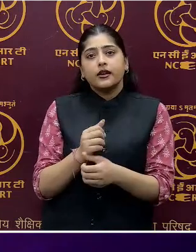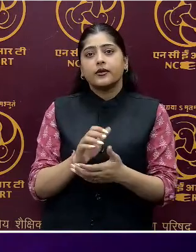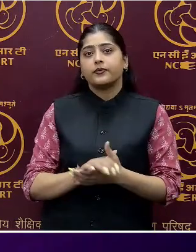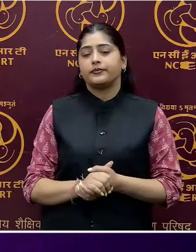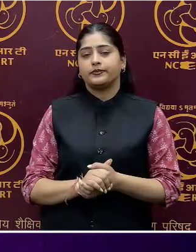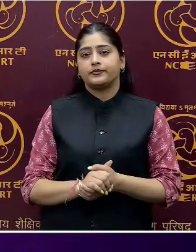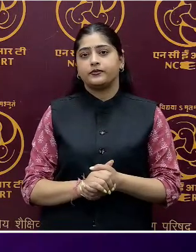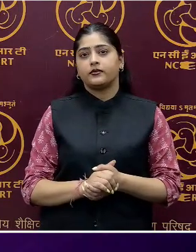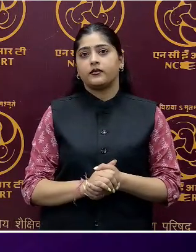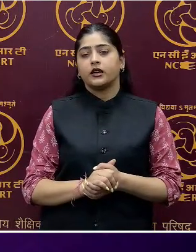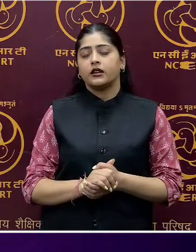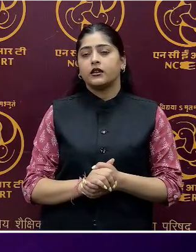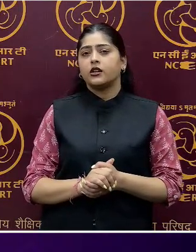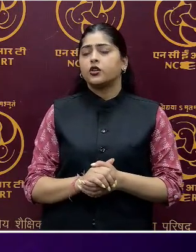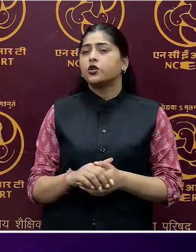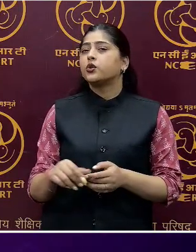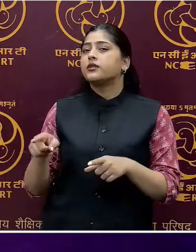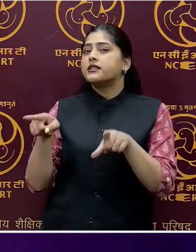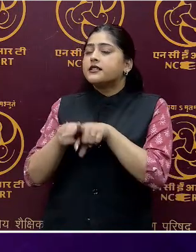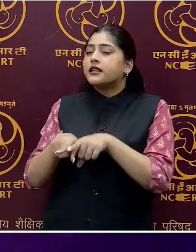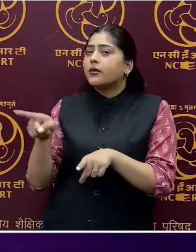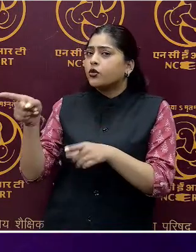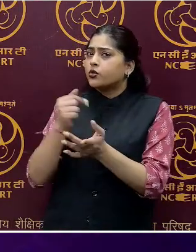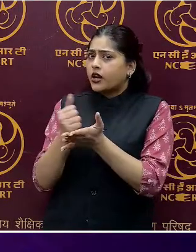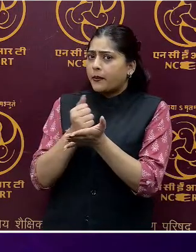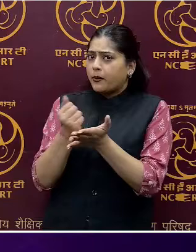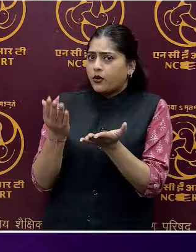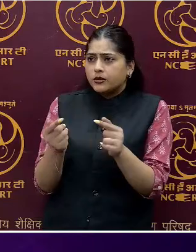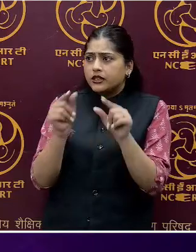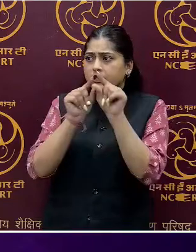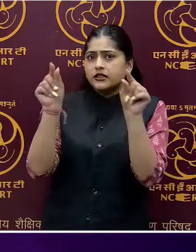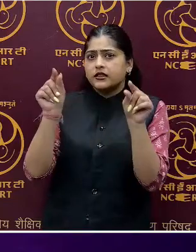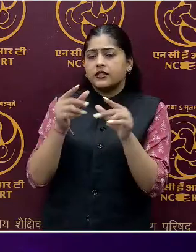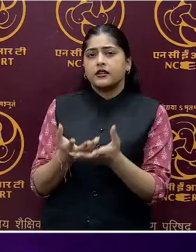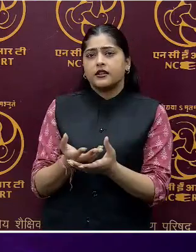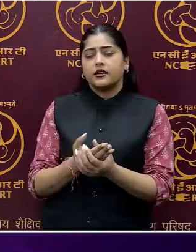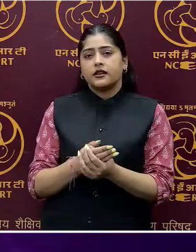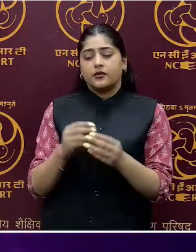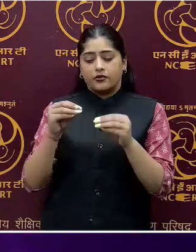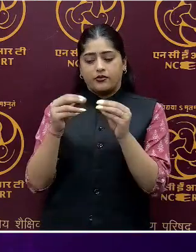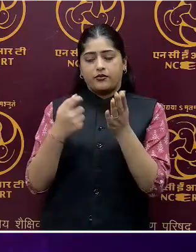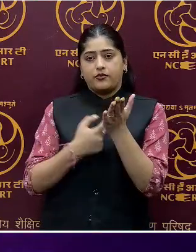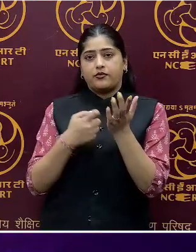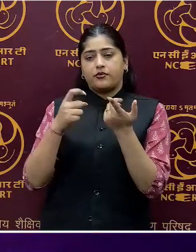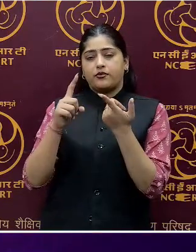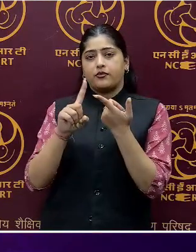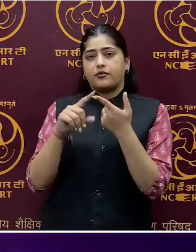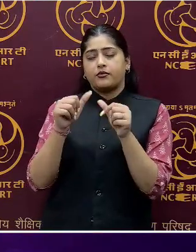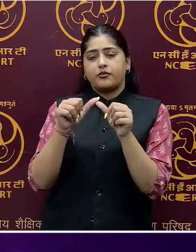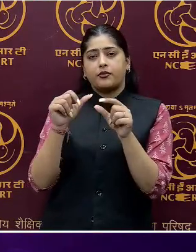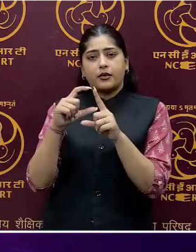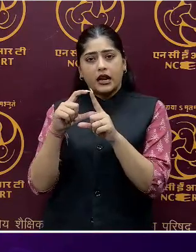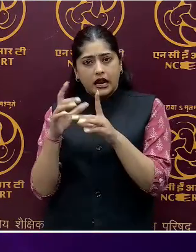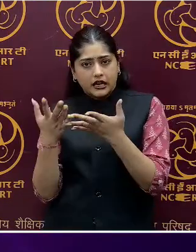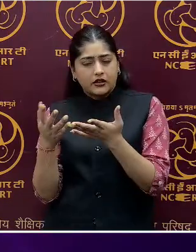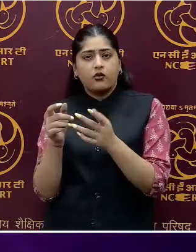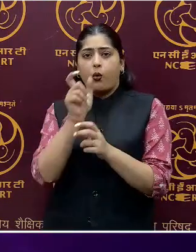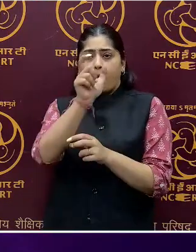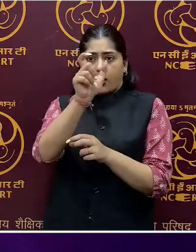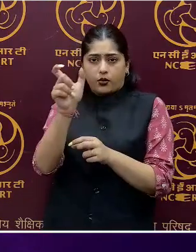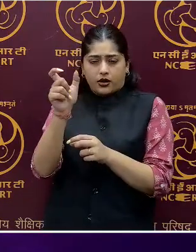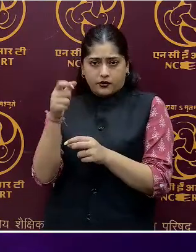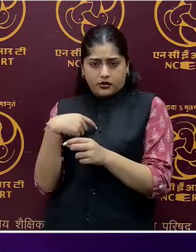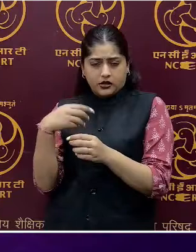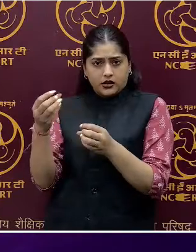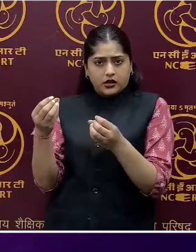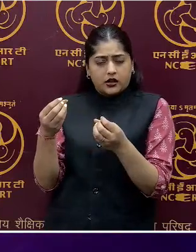little sentence for our students? Of course. So I have to use bread, bridge, and brown. You can pick any of the 2 or 3